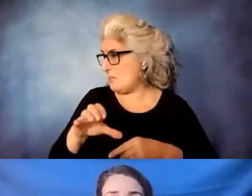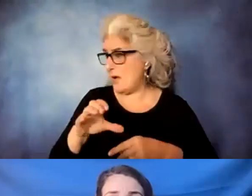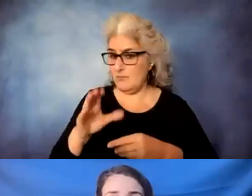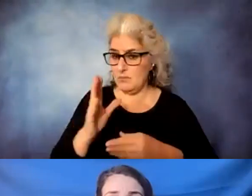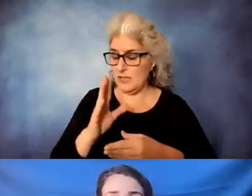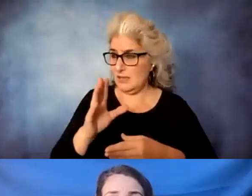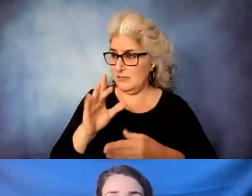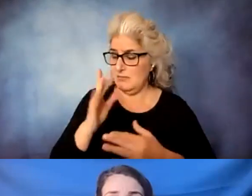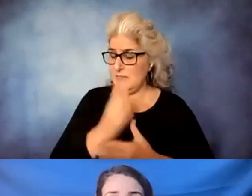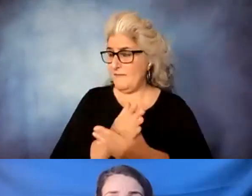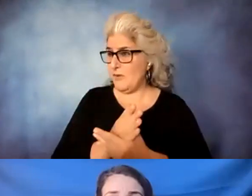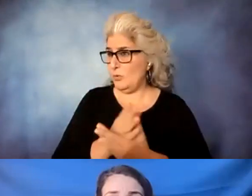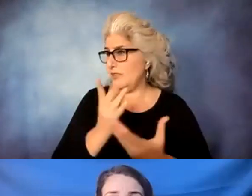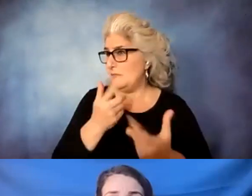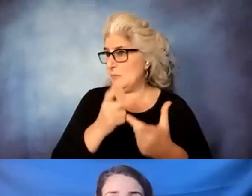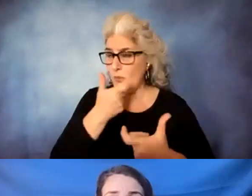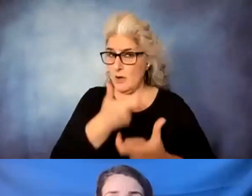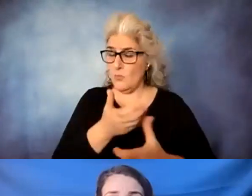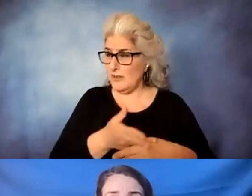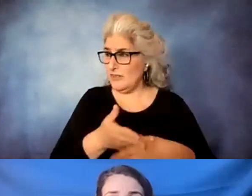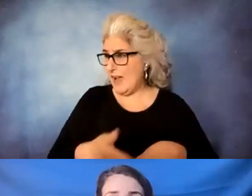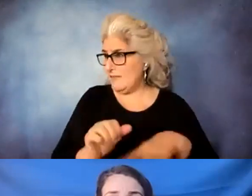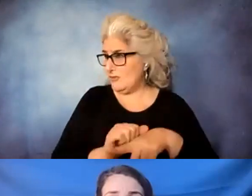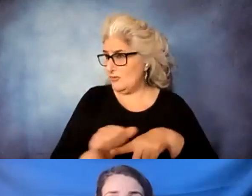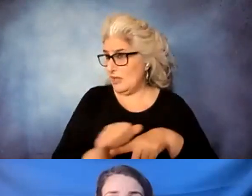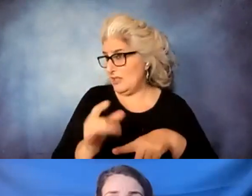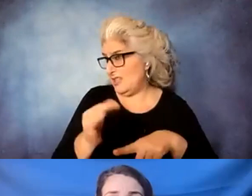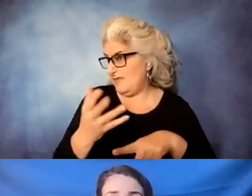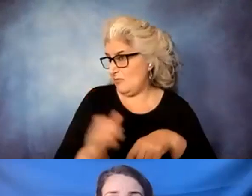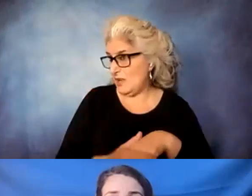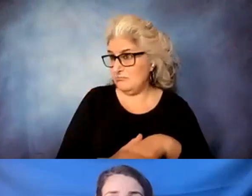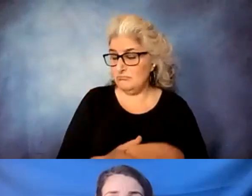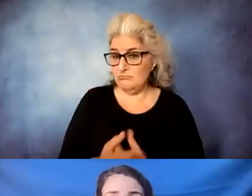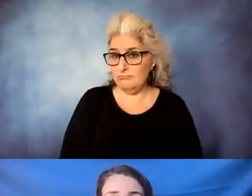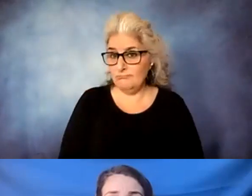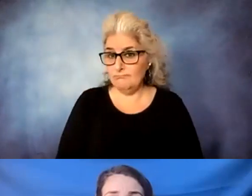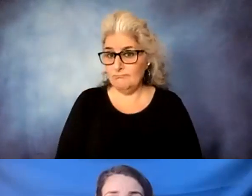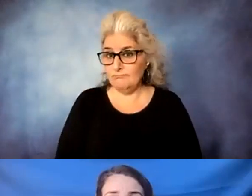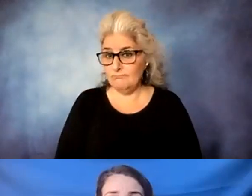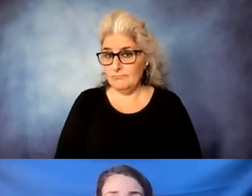be able to view it after the training too, if we can't get it to work.